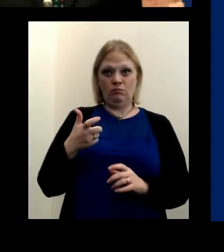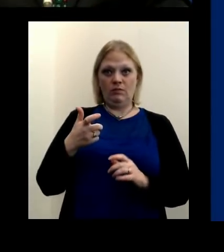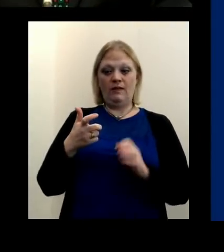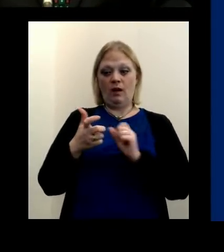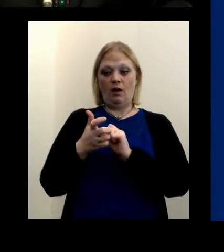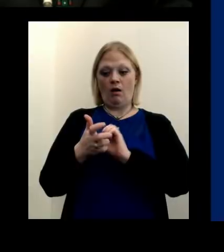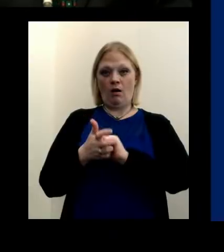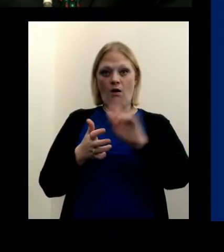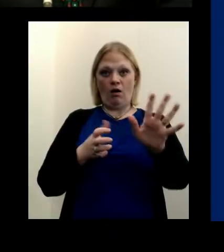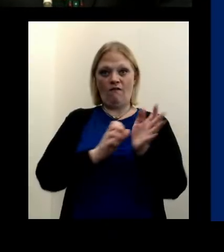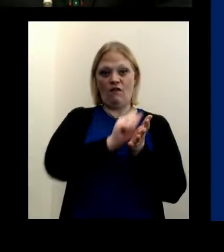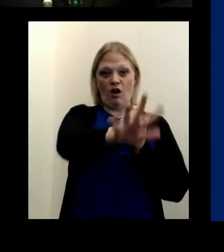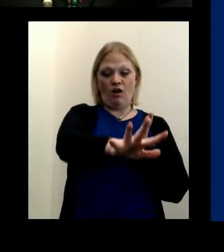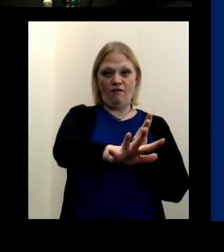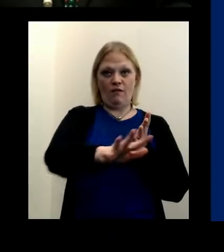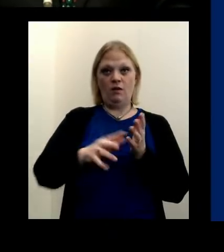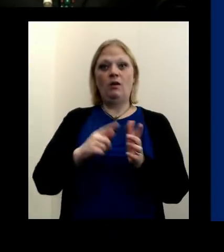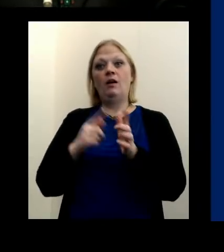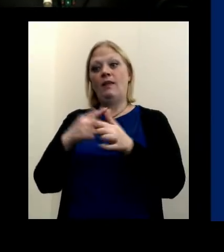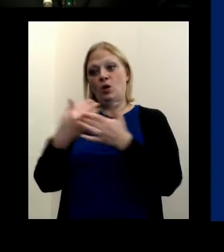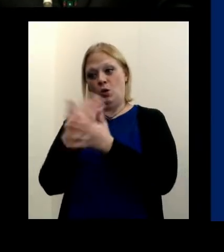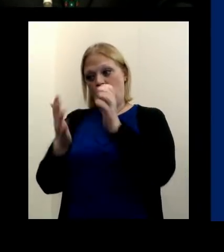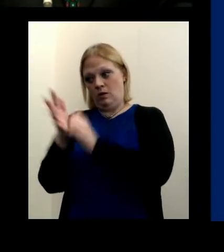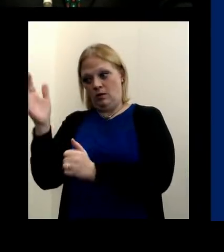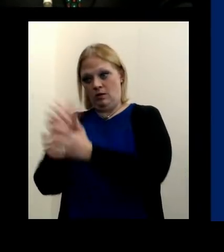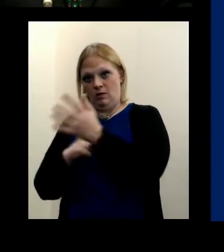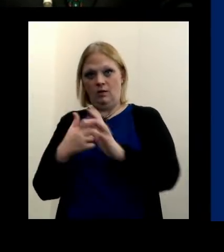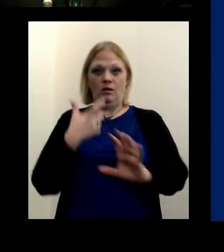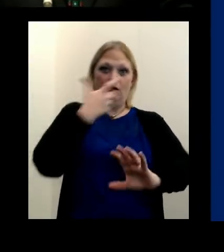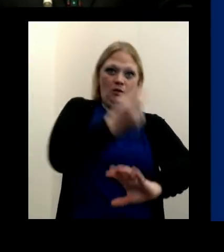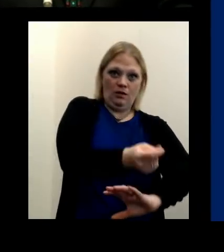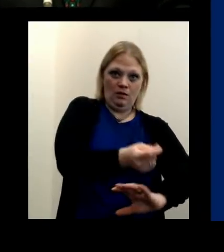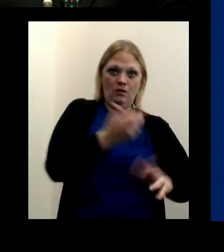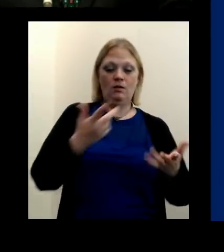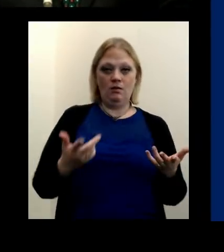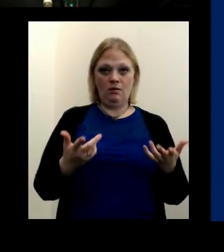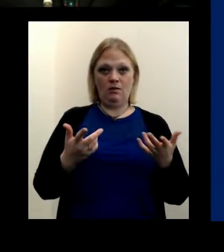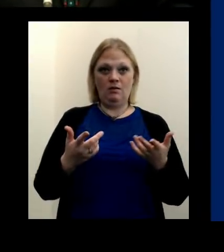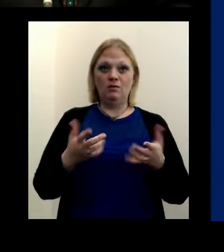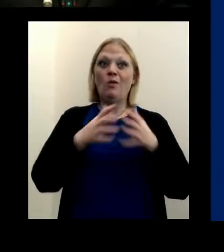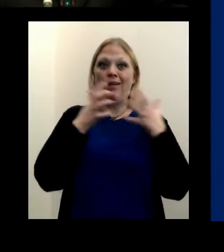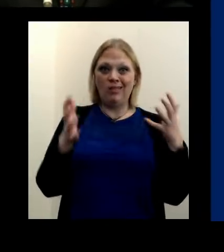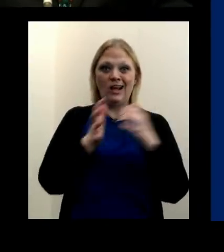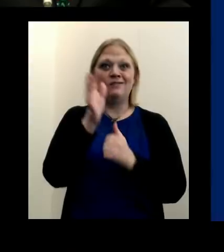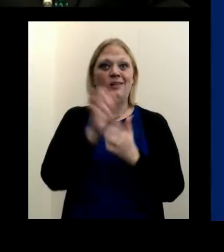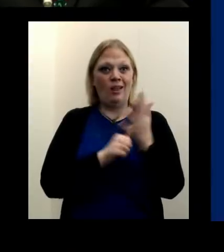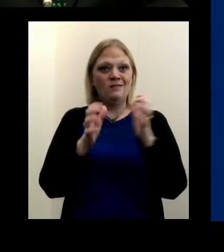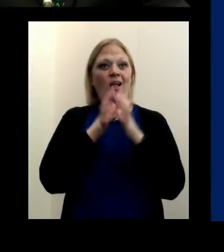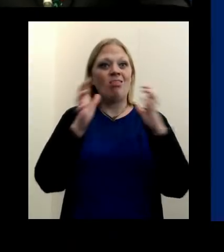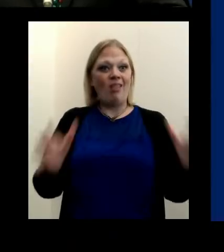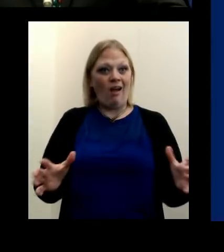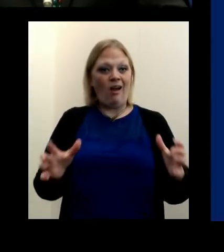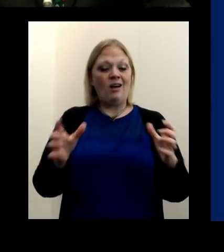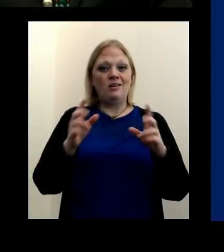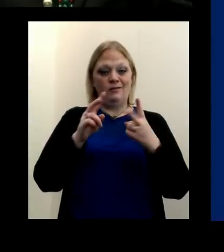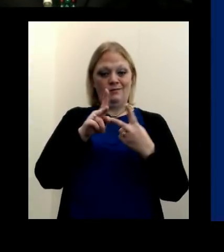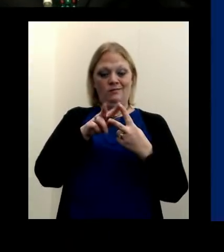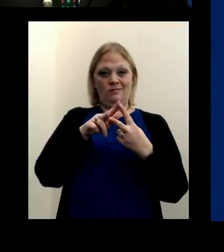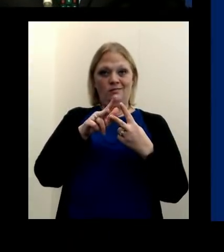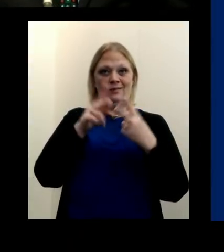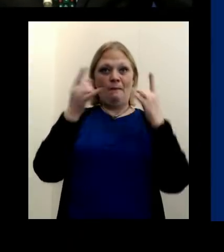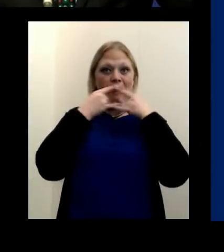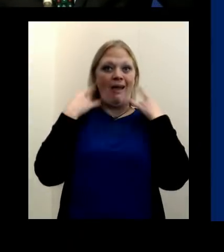on. We're going to go through a lot of gloves, we're going to go through a lot of procedural masks, N95 masks. So as of last